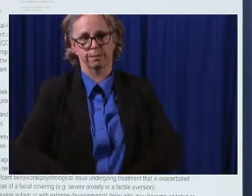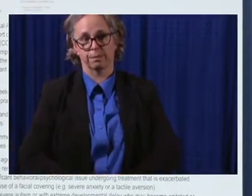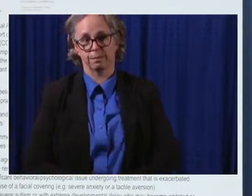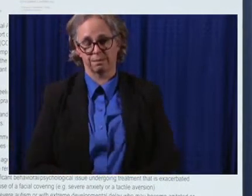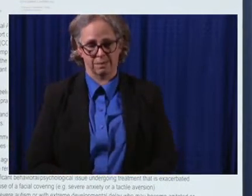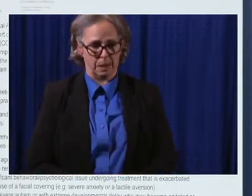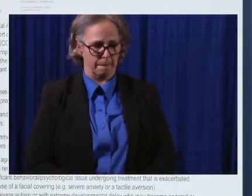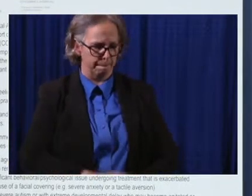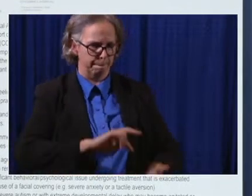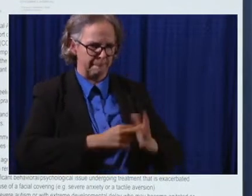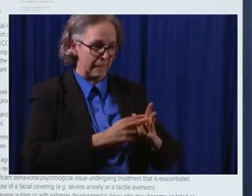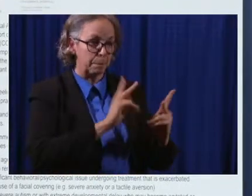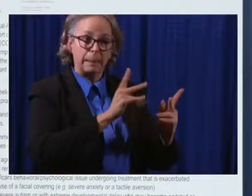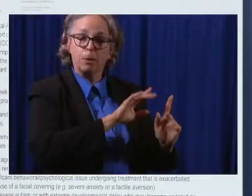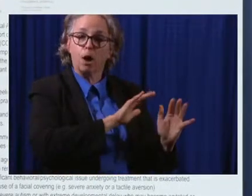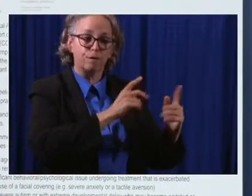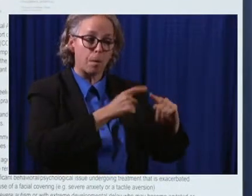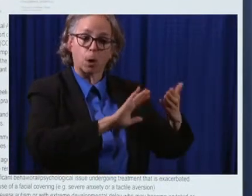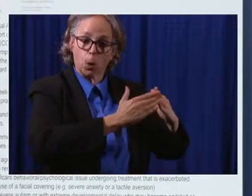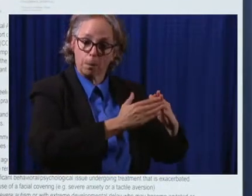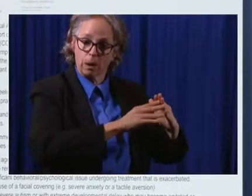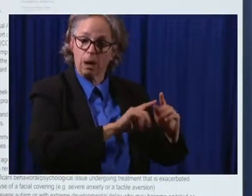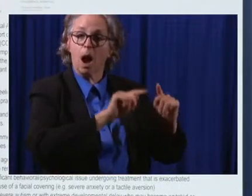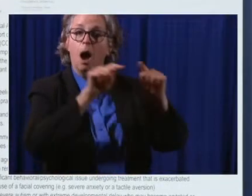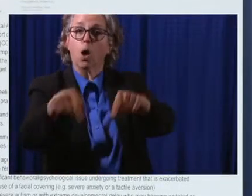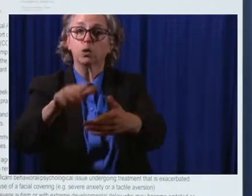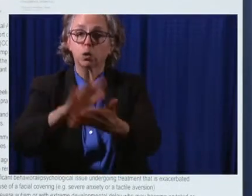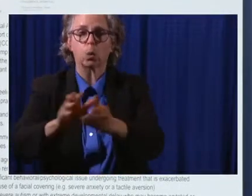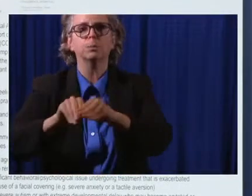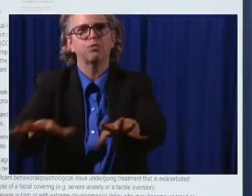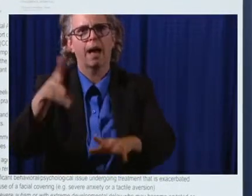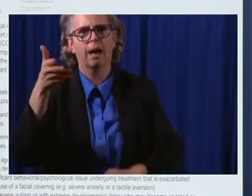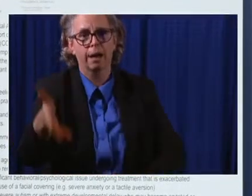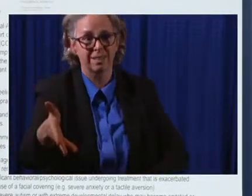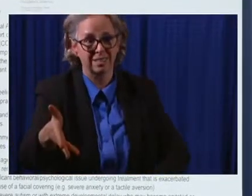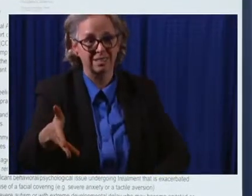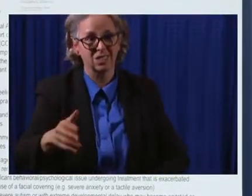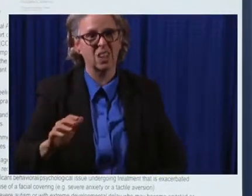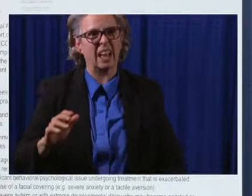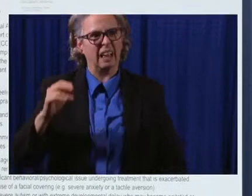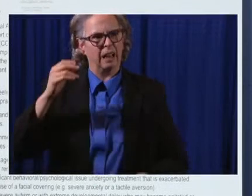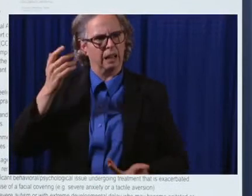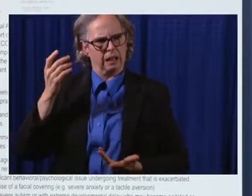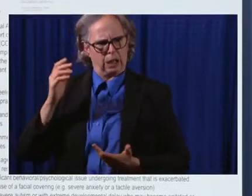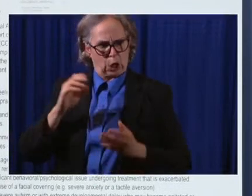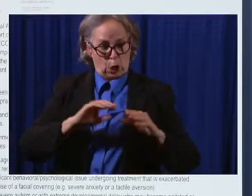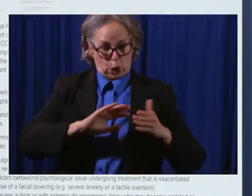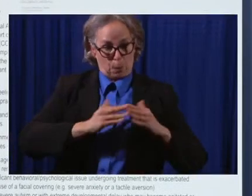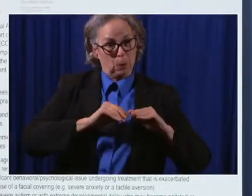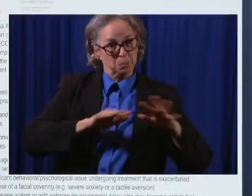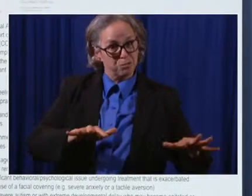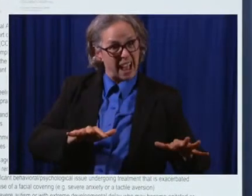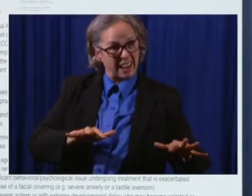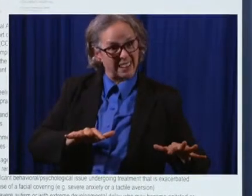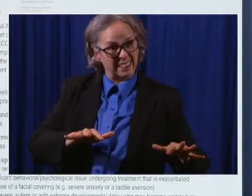variables. One is what the community spread is, and the other is what, of course, goes on within the school.